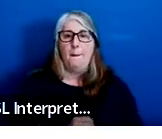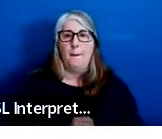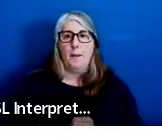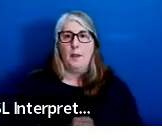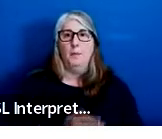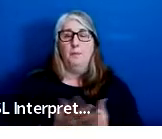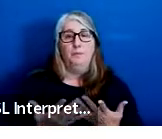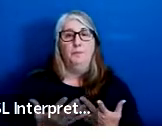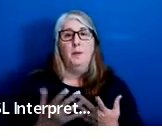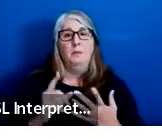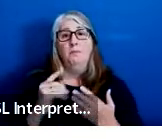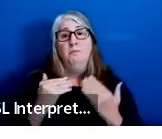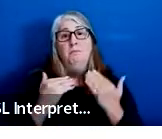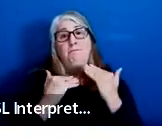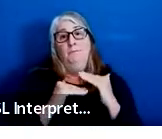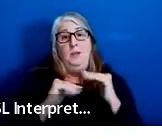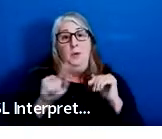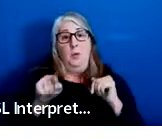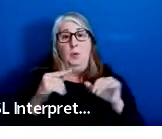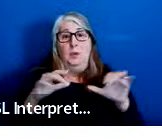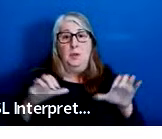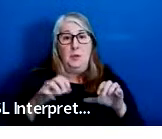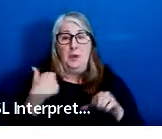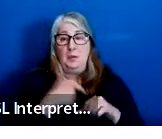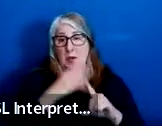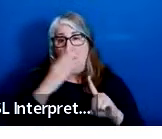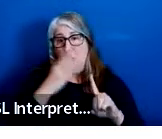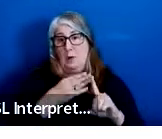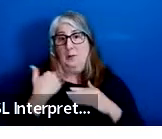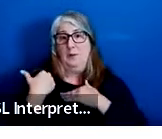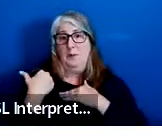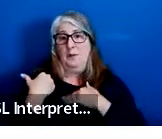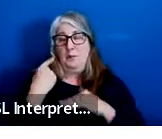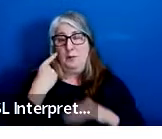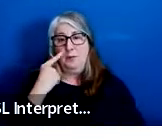But we can only handle the ones that we are directly responsible for.